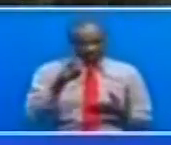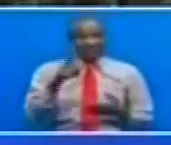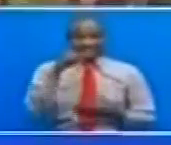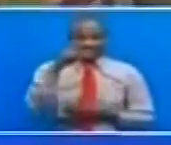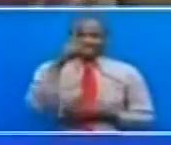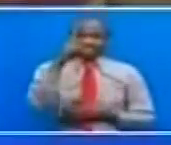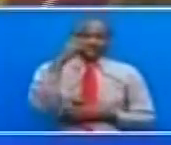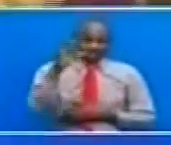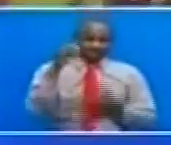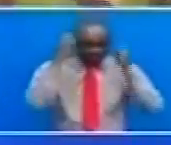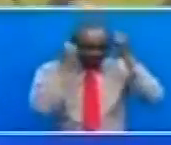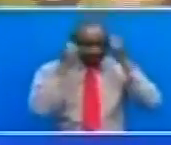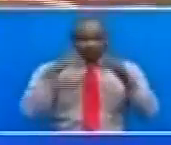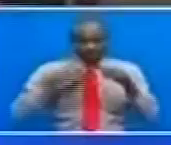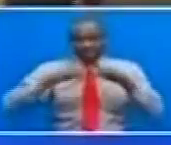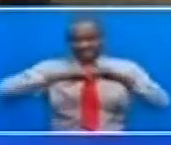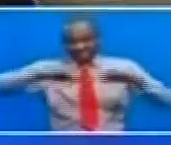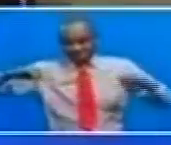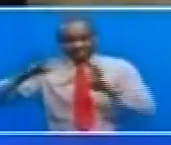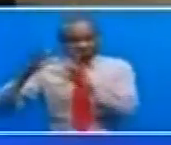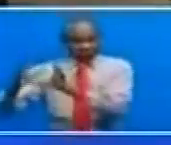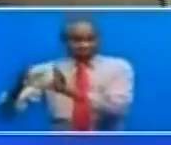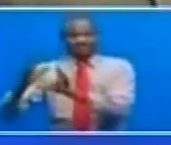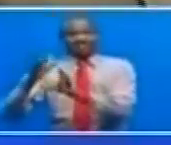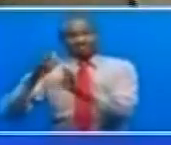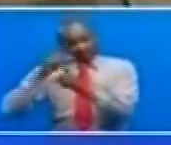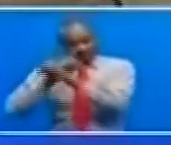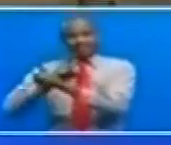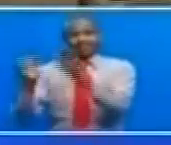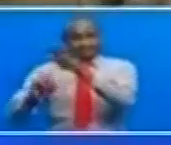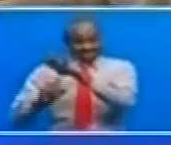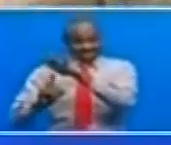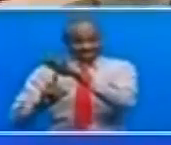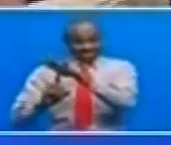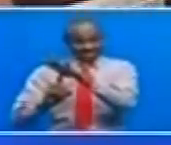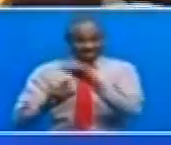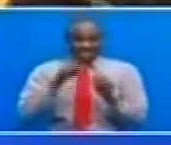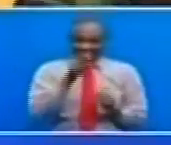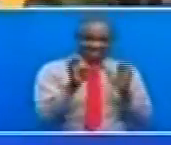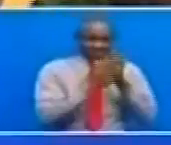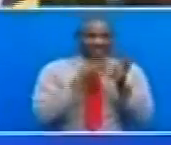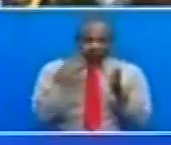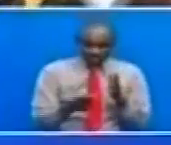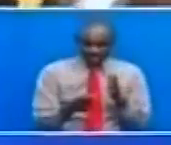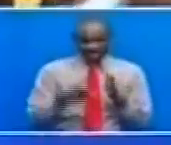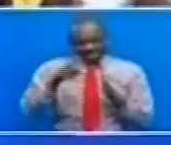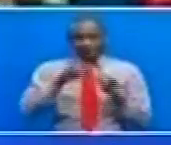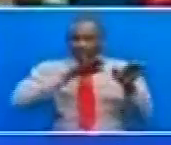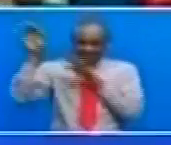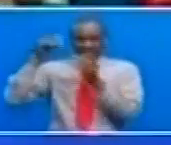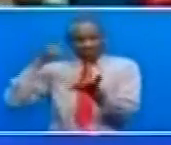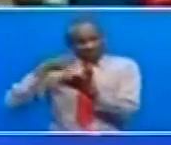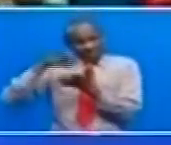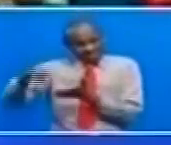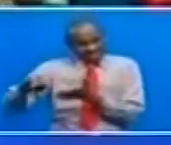Defense Forces shall be in a separate vote under the Defense Ministry. The bill seeks to remove the role of Parliament